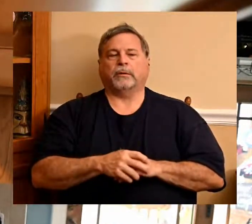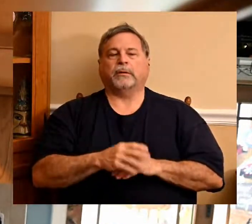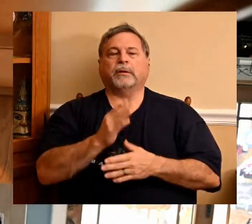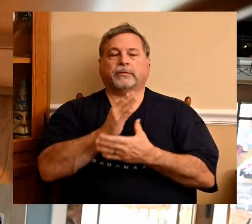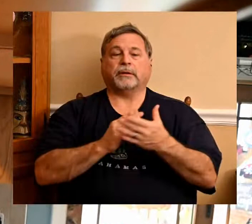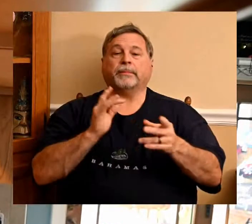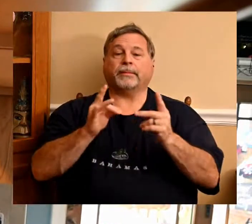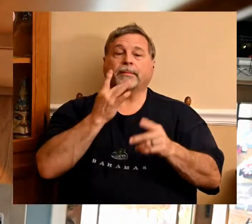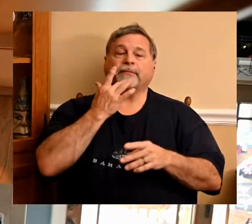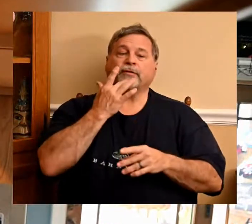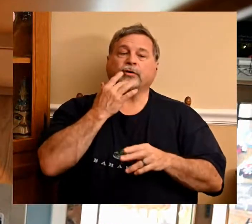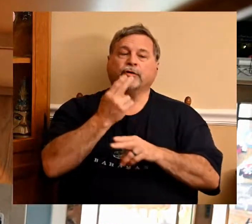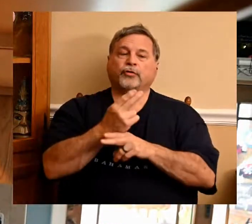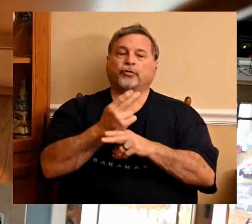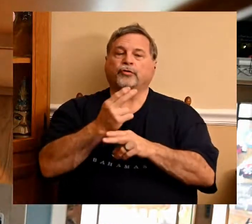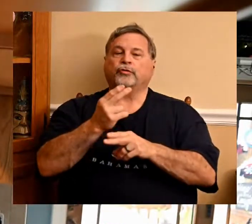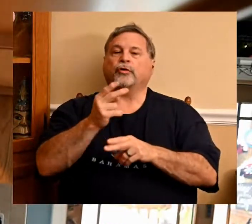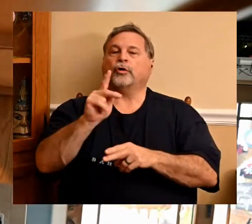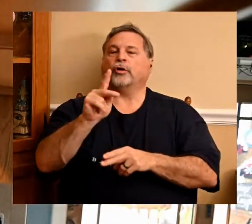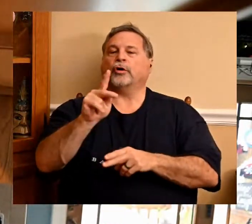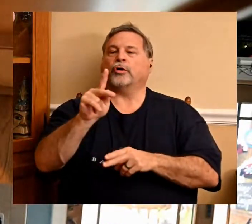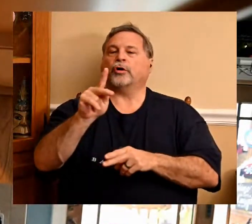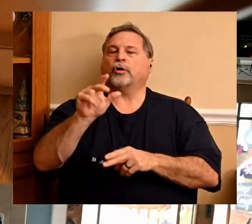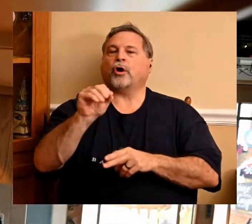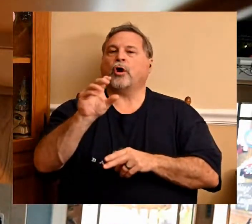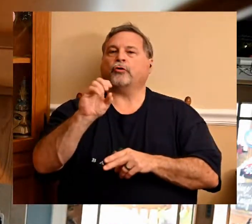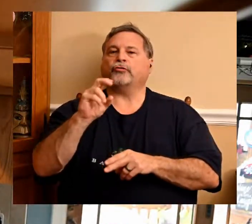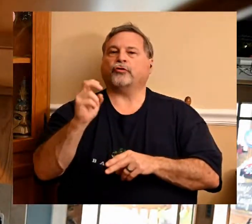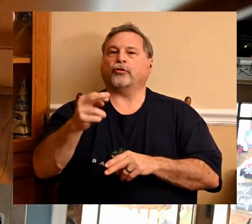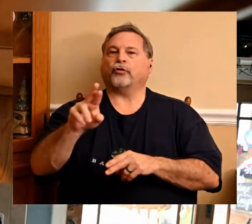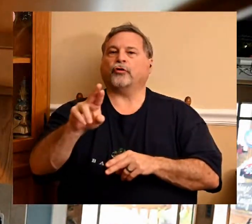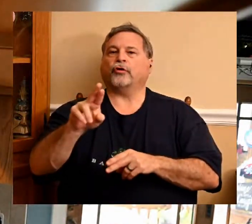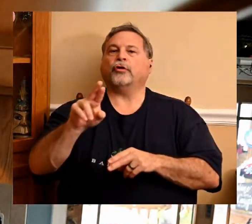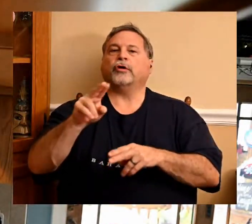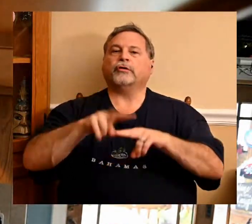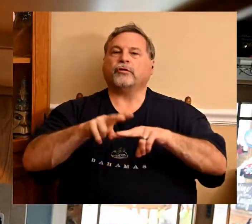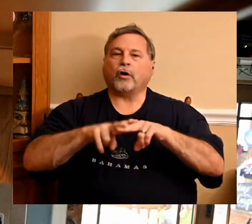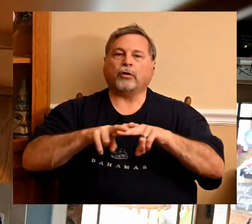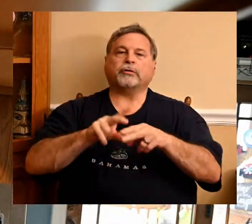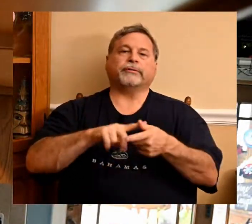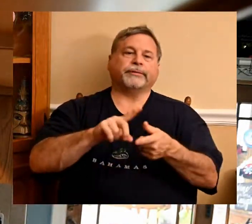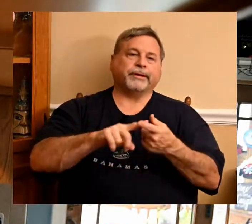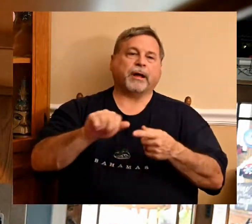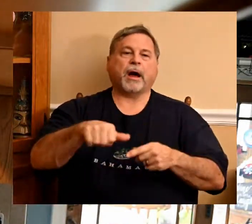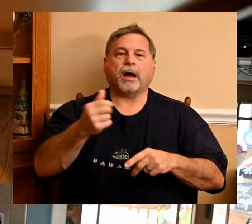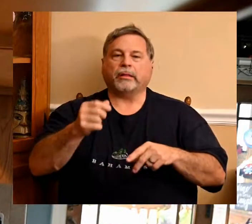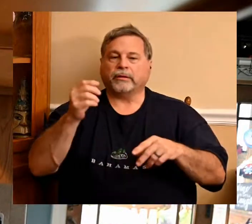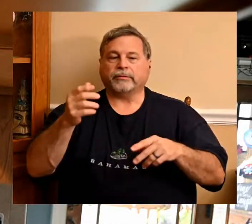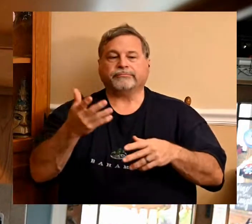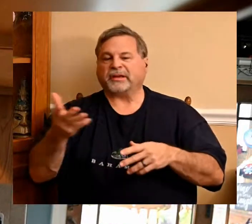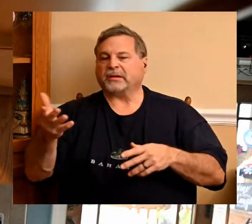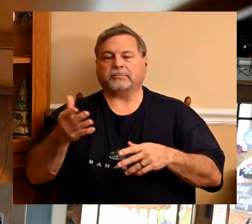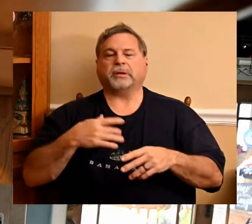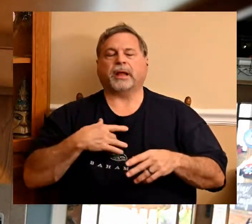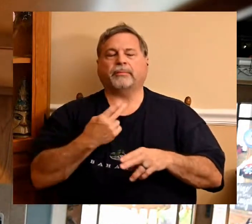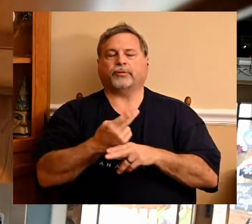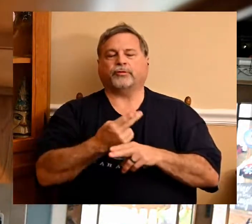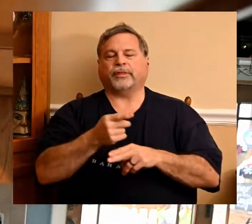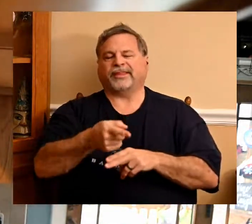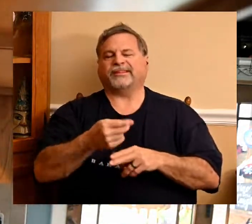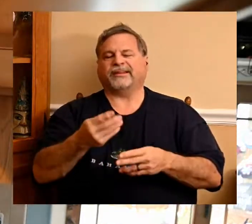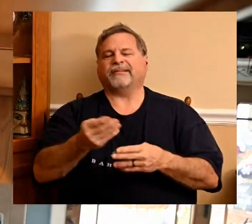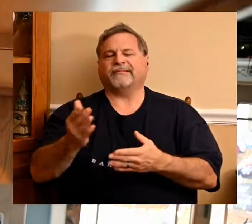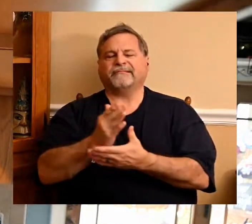people would prefer to just use kosher salt, put a lot of salt on it first and then they would do their others, but I'm just using this blend. It's a nice